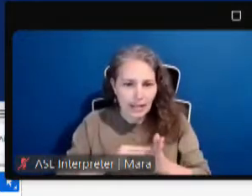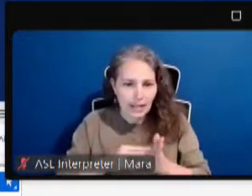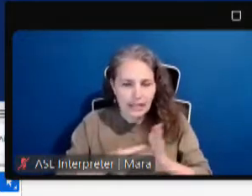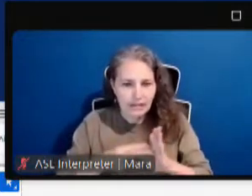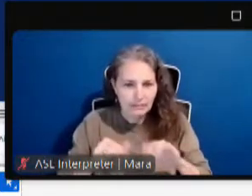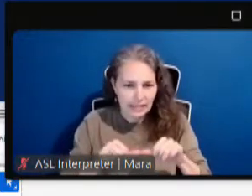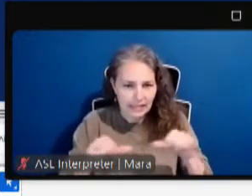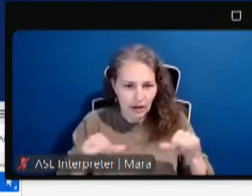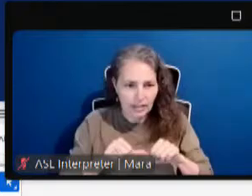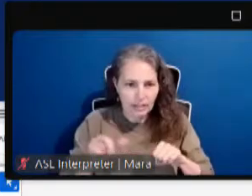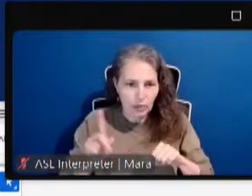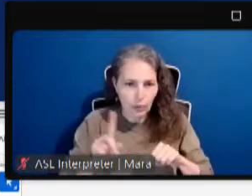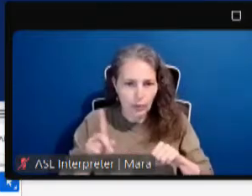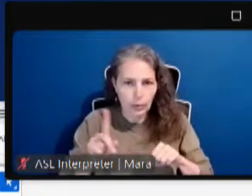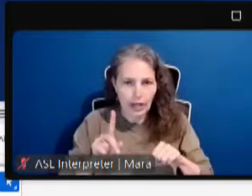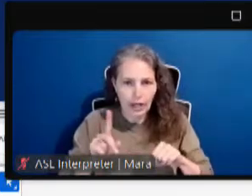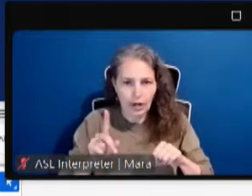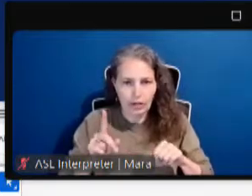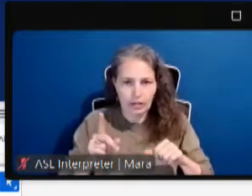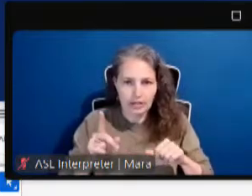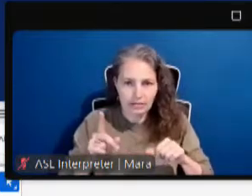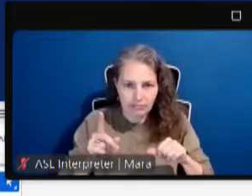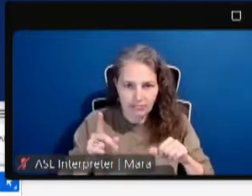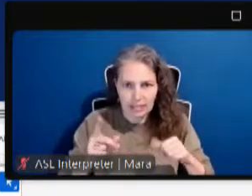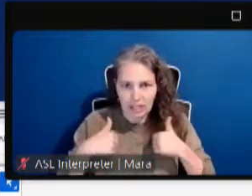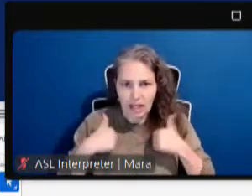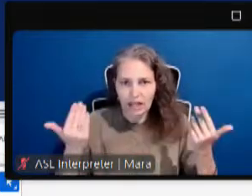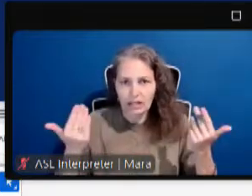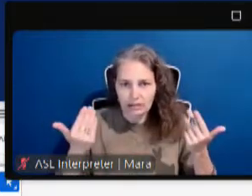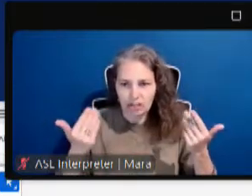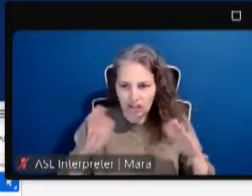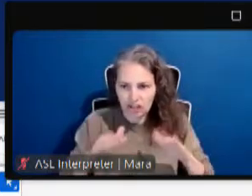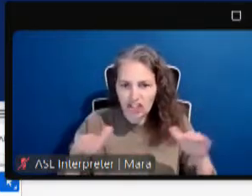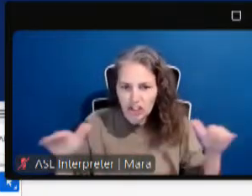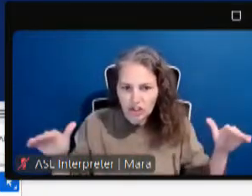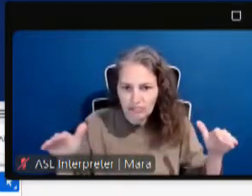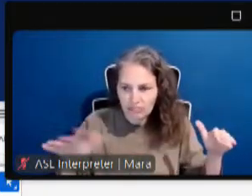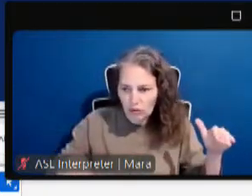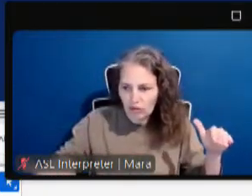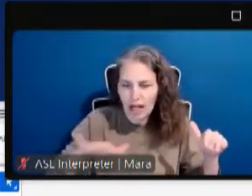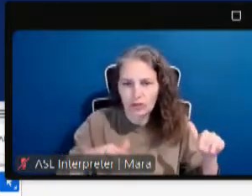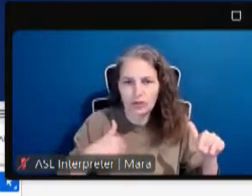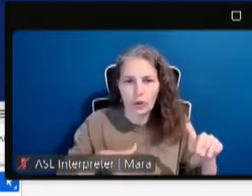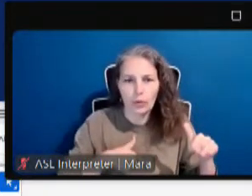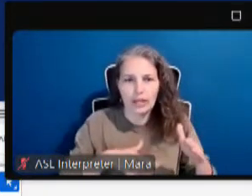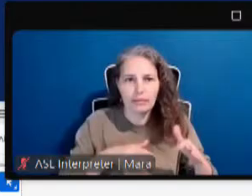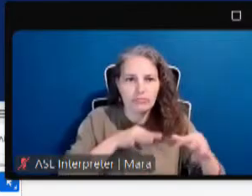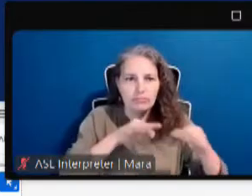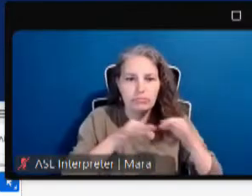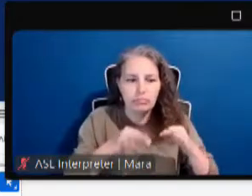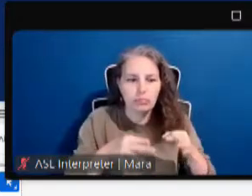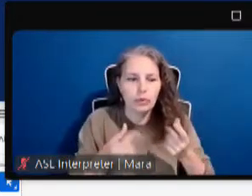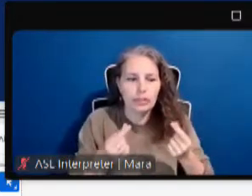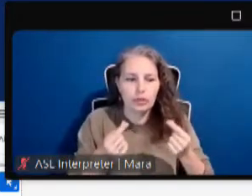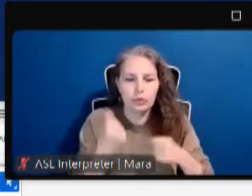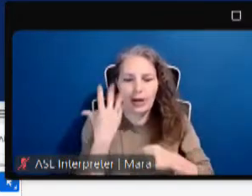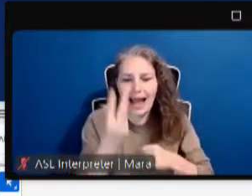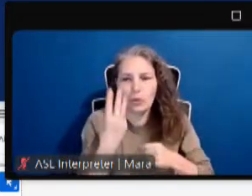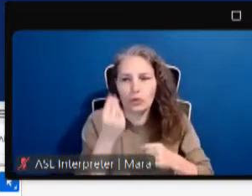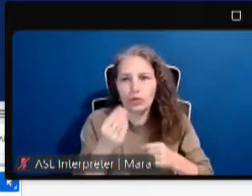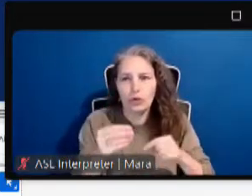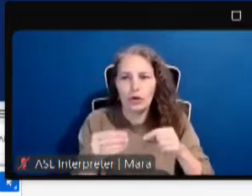where there often are young children. We do have guidance related to what people can do in outdoor areas to reduce any